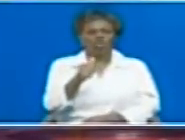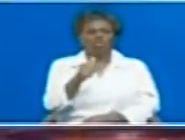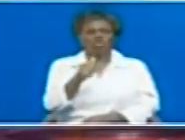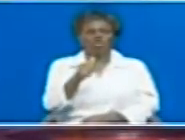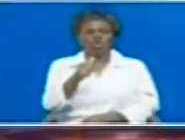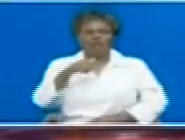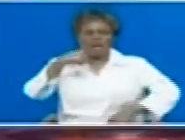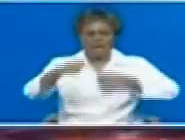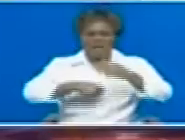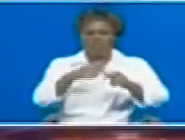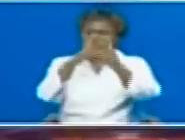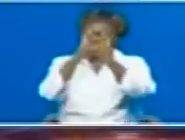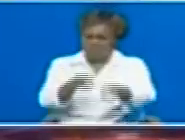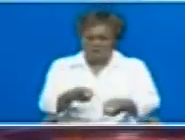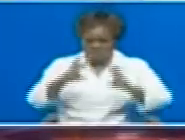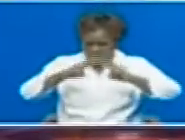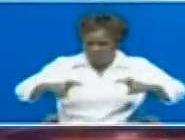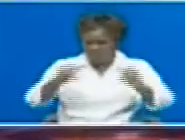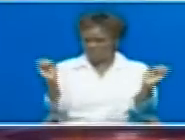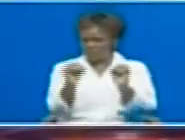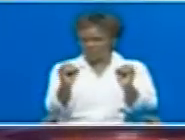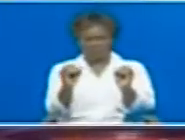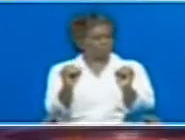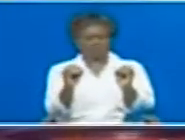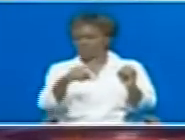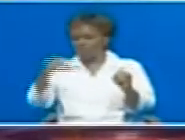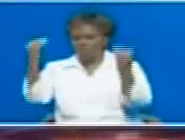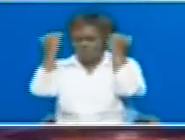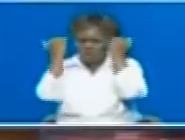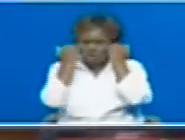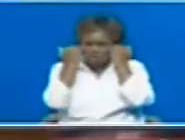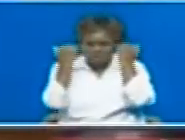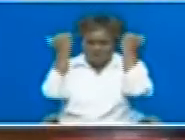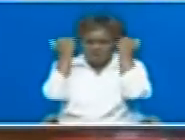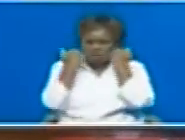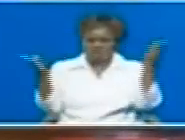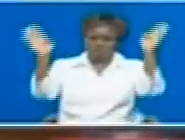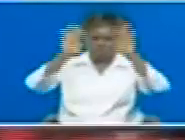let's act on Ndung'u Land Report without investigations. The case goes to court, the case collapses.